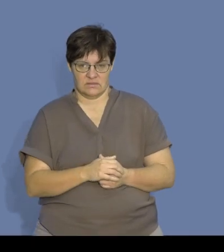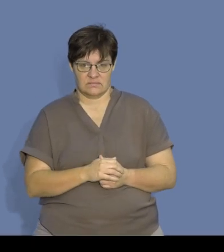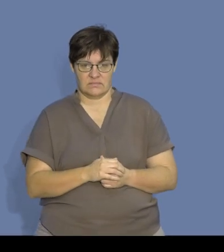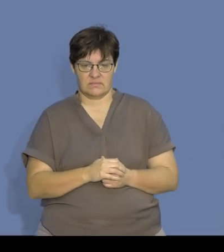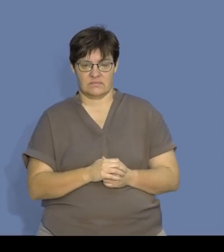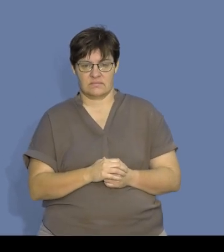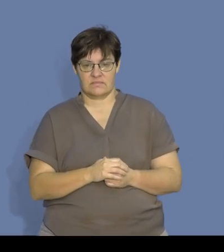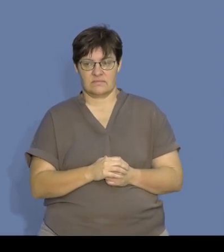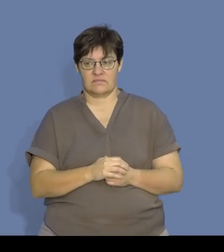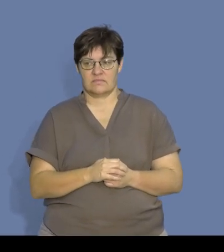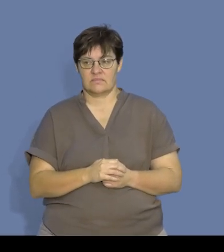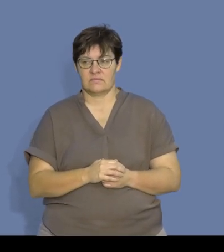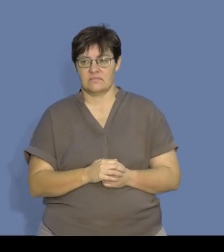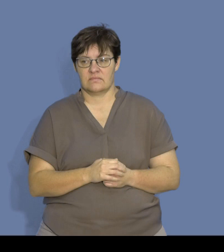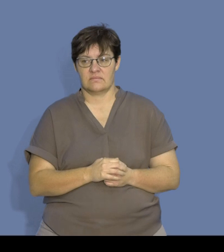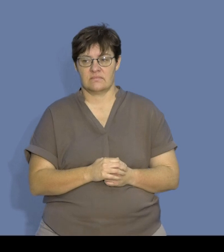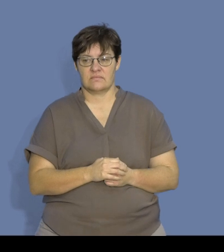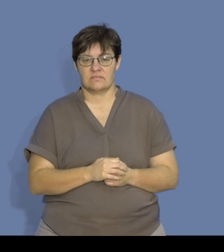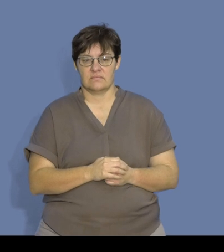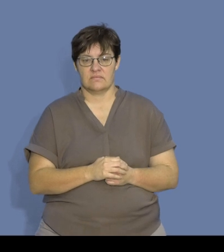437,000. So